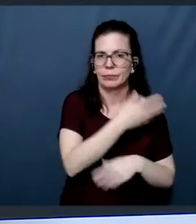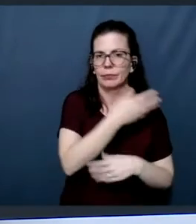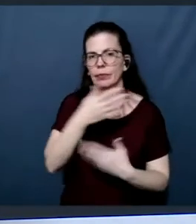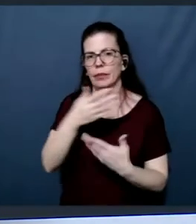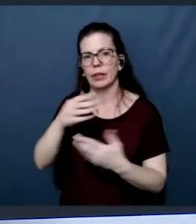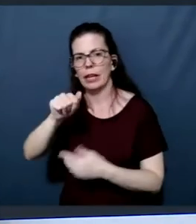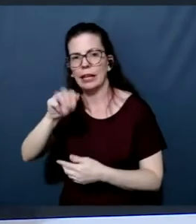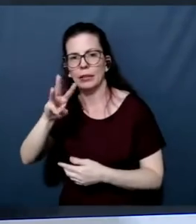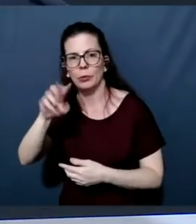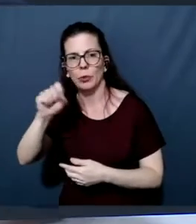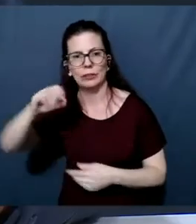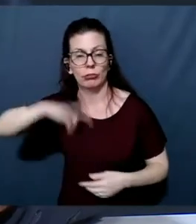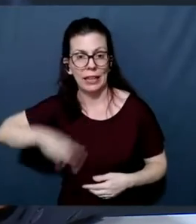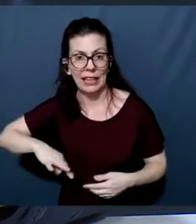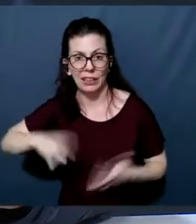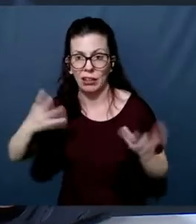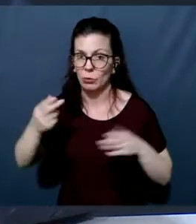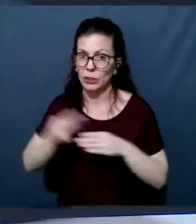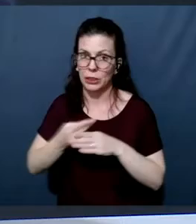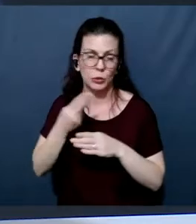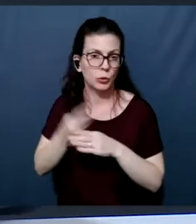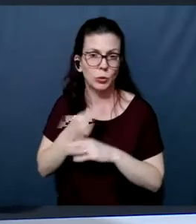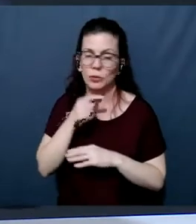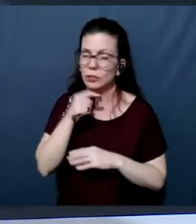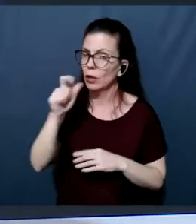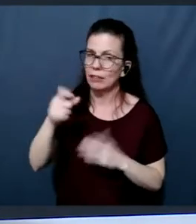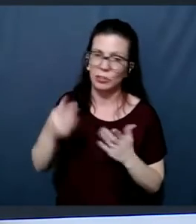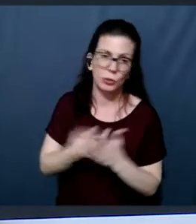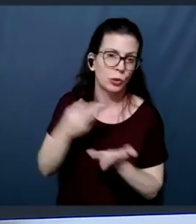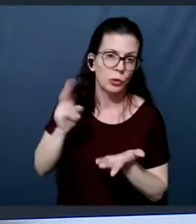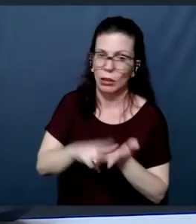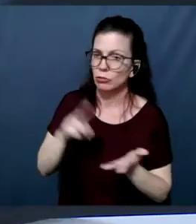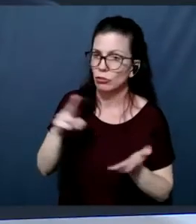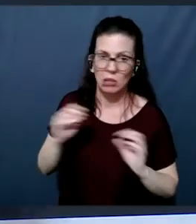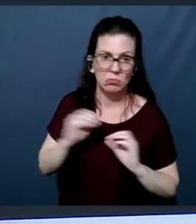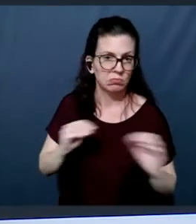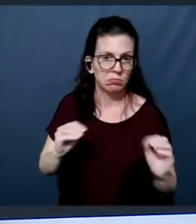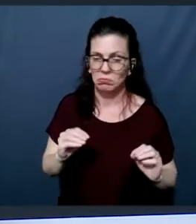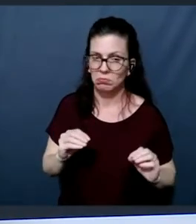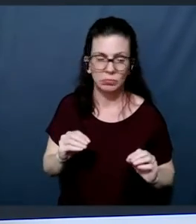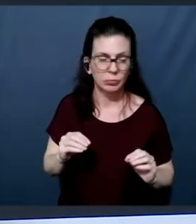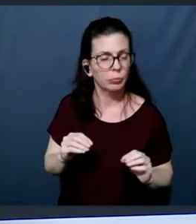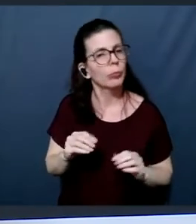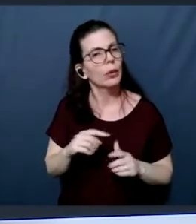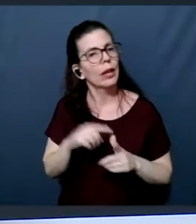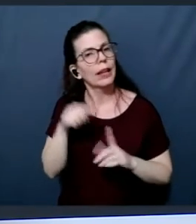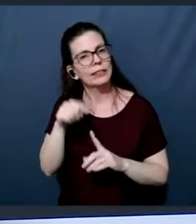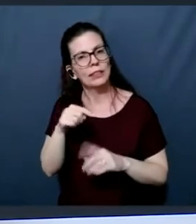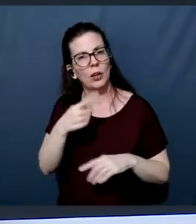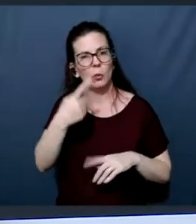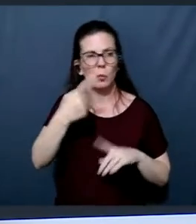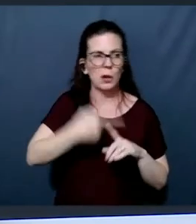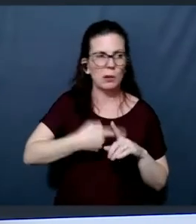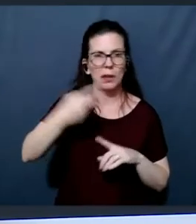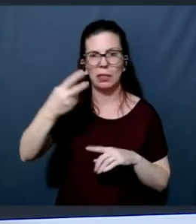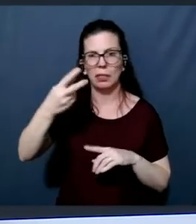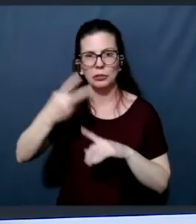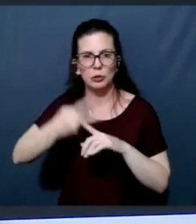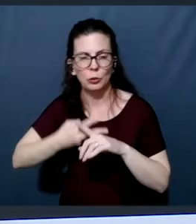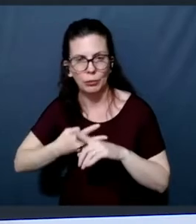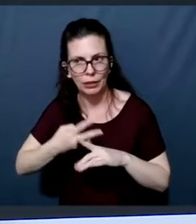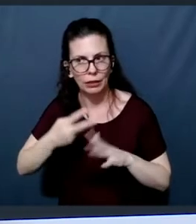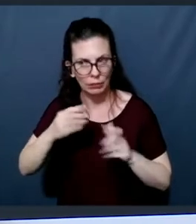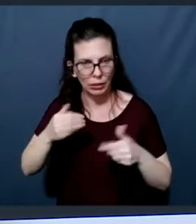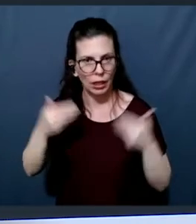Okay. They don't have to go through a whole bunch of new contracting, and within the span of 1 or 2 months, they can actually be live and testing